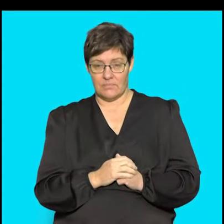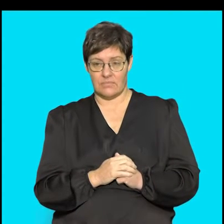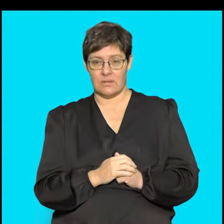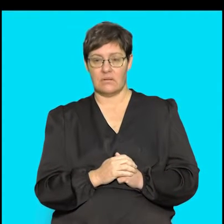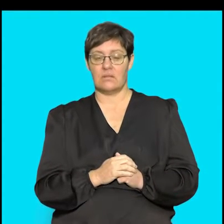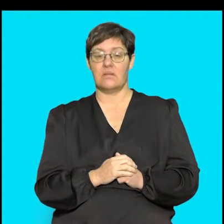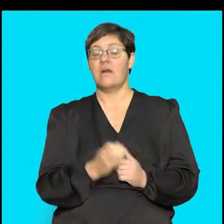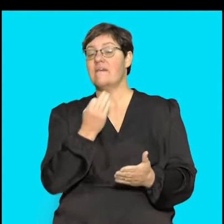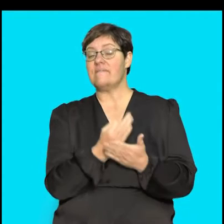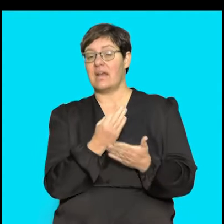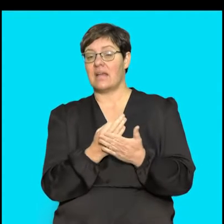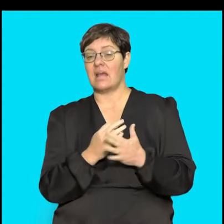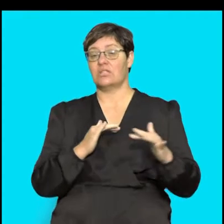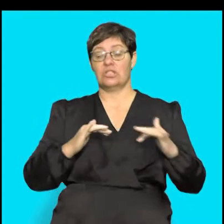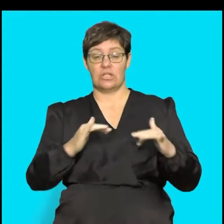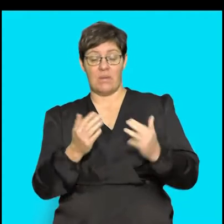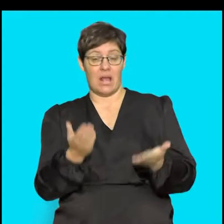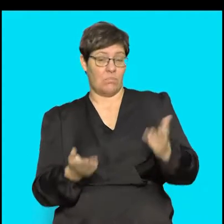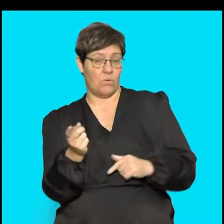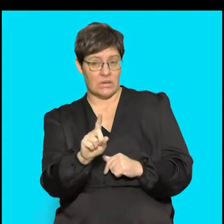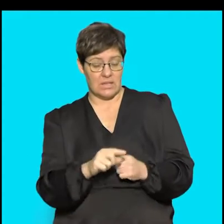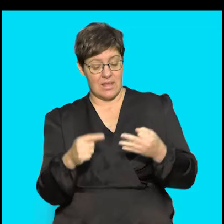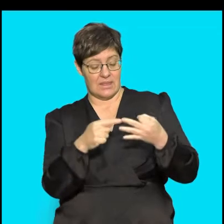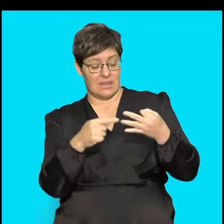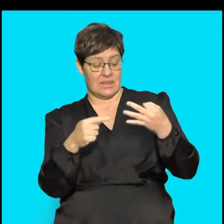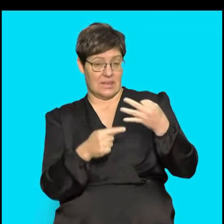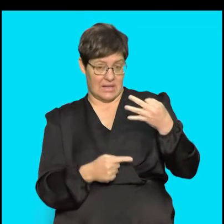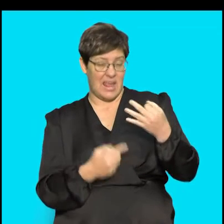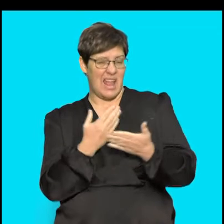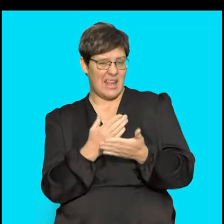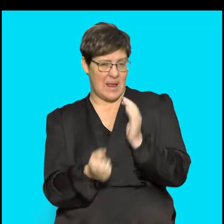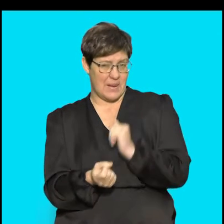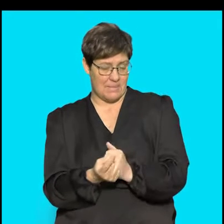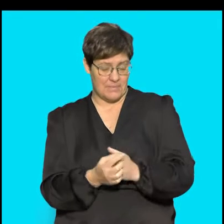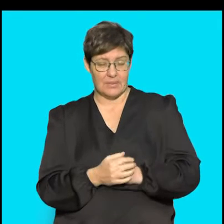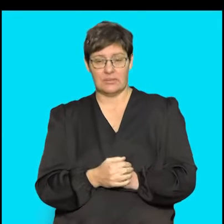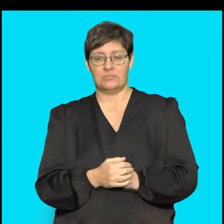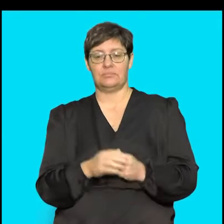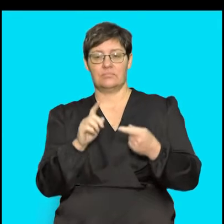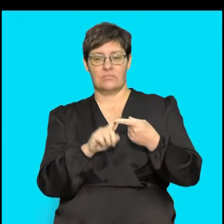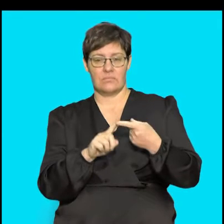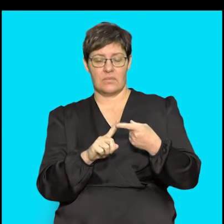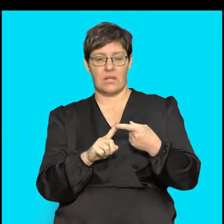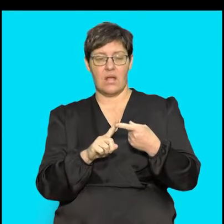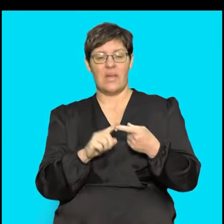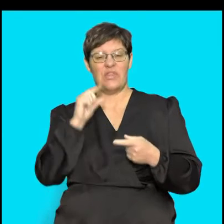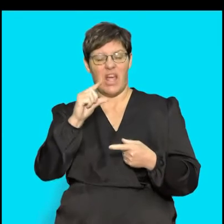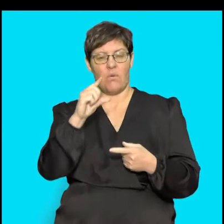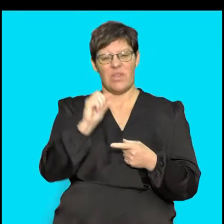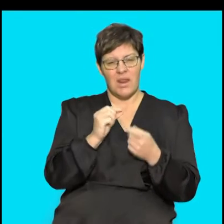disturbance. The factors that will disturb the equilibrium is 3 factors that can disturb equilibrium. That